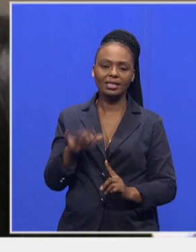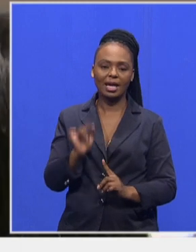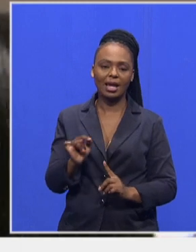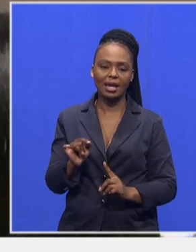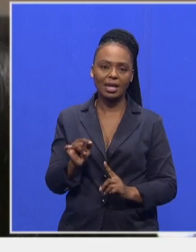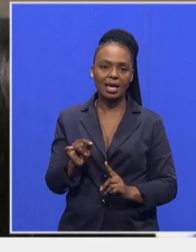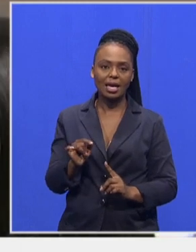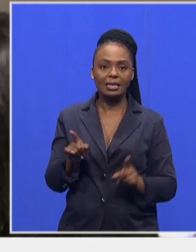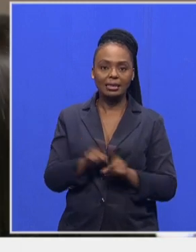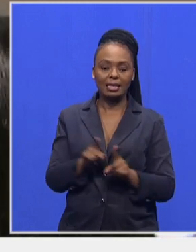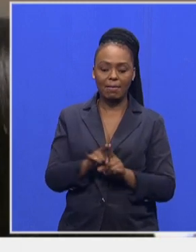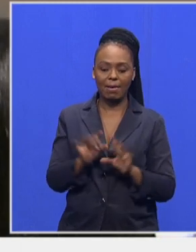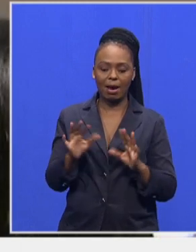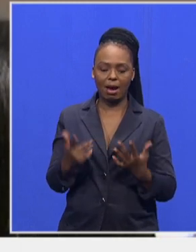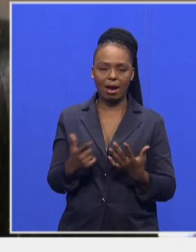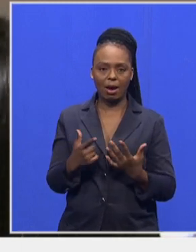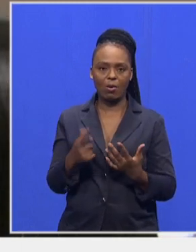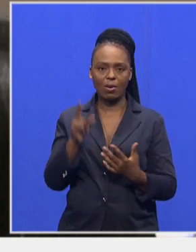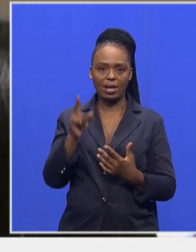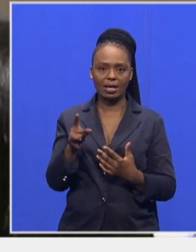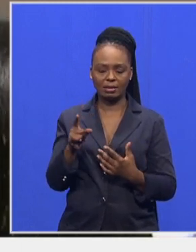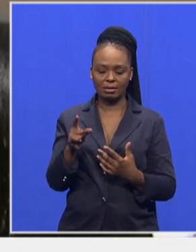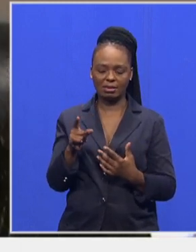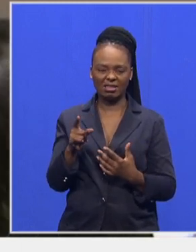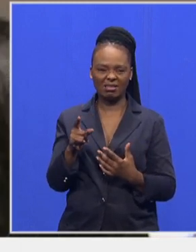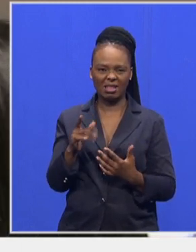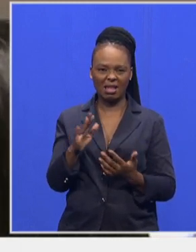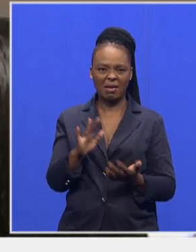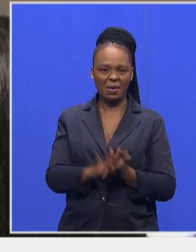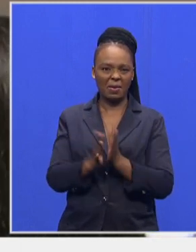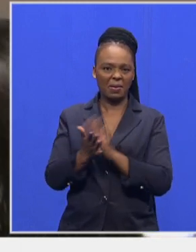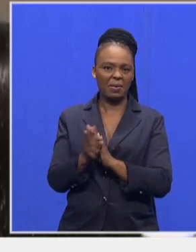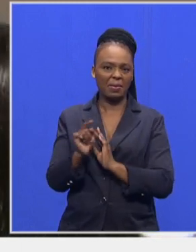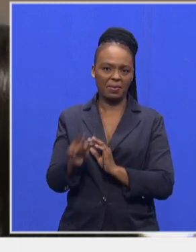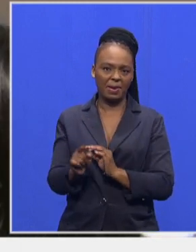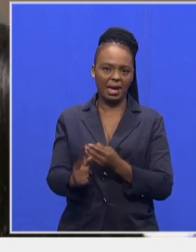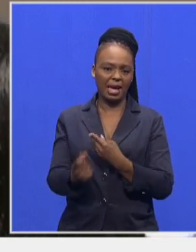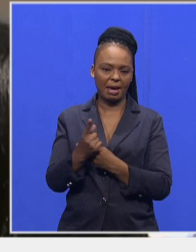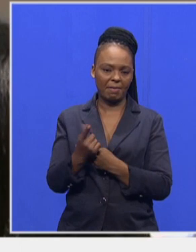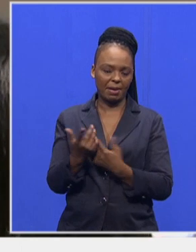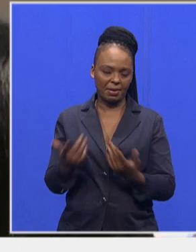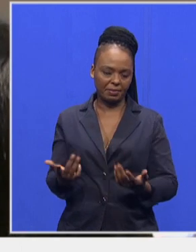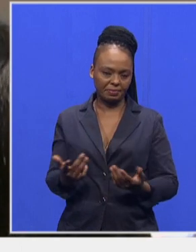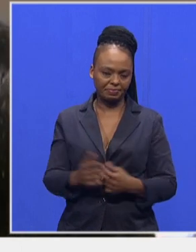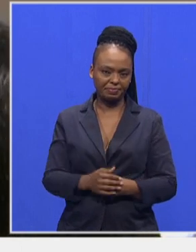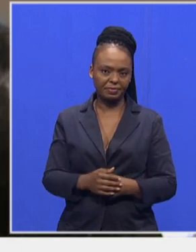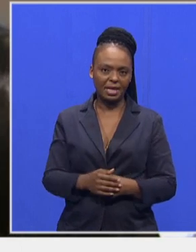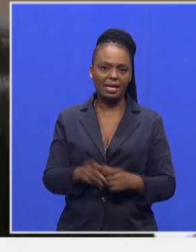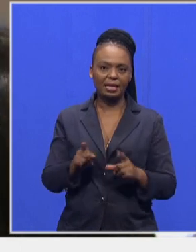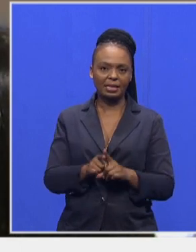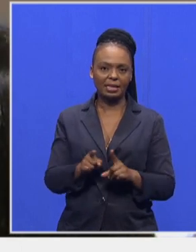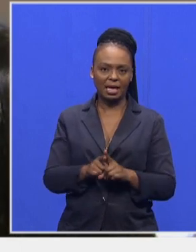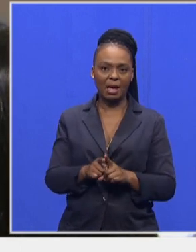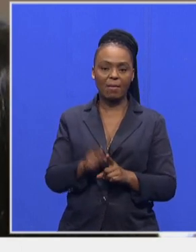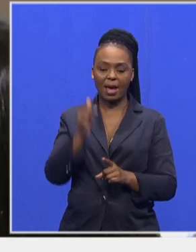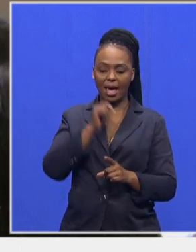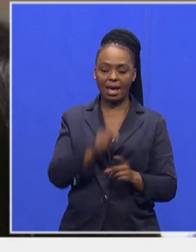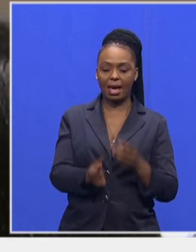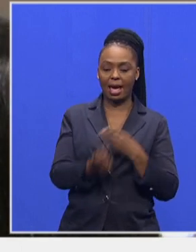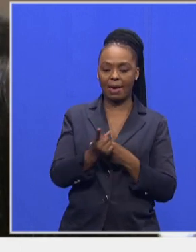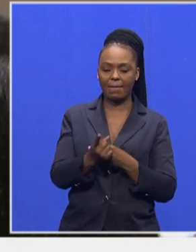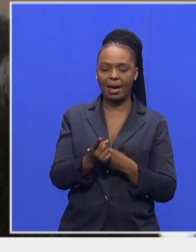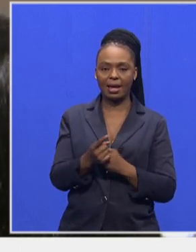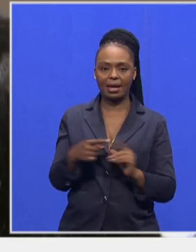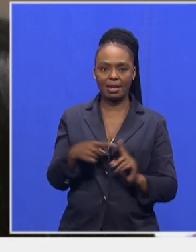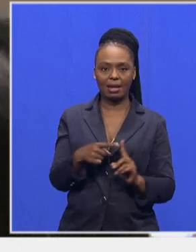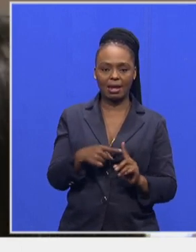in a bigger state of disaster than originally was created with the Randall Williams resignation. To those who are saying, but listen,